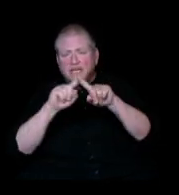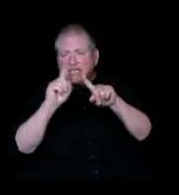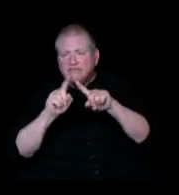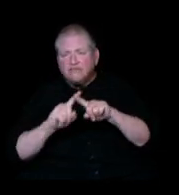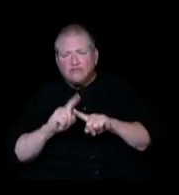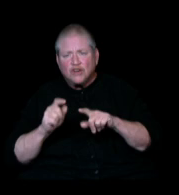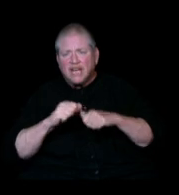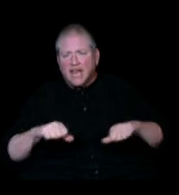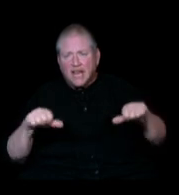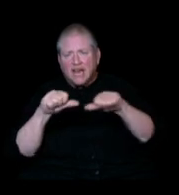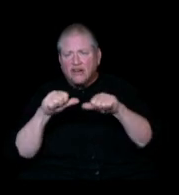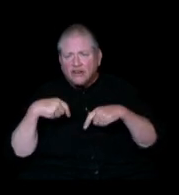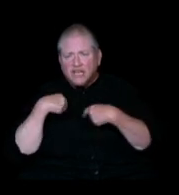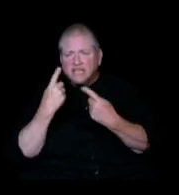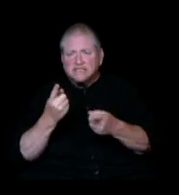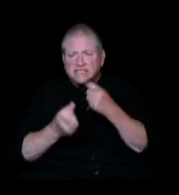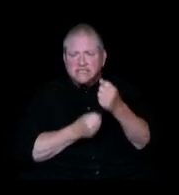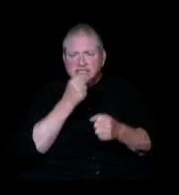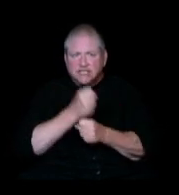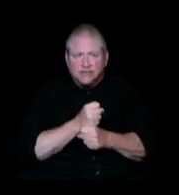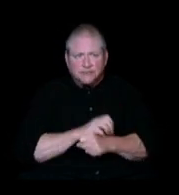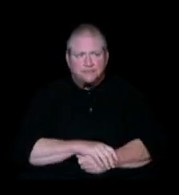areas during this challenging year.